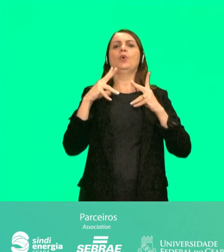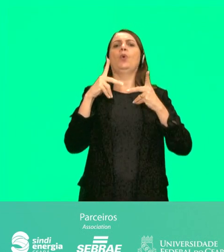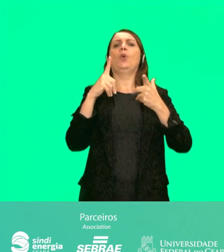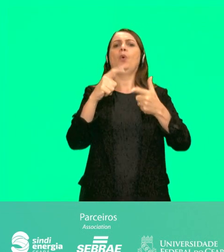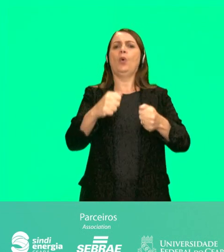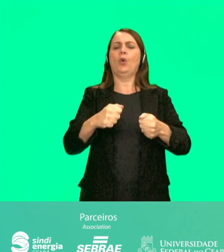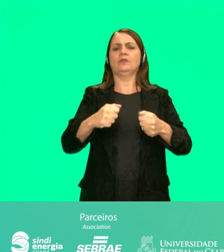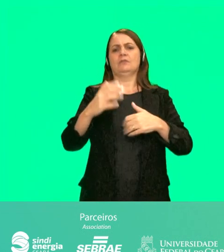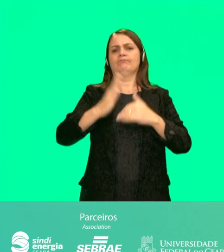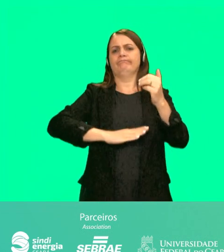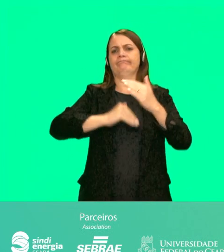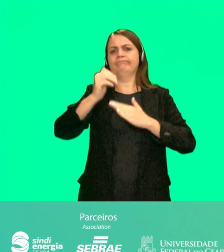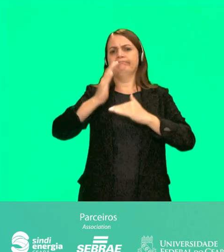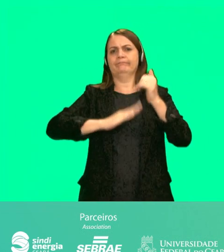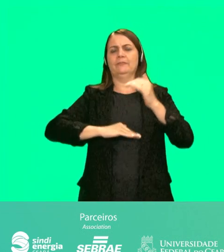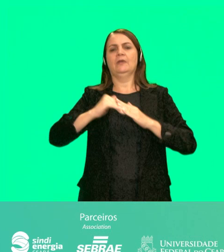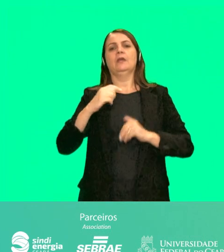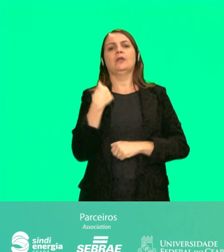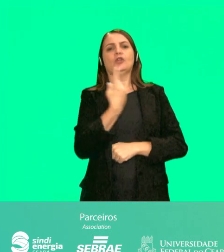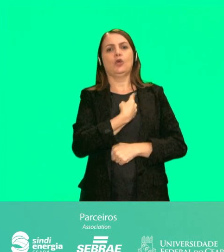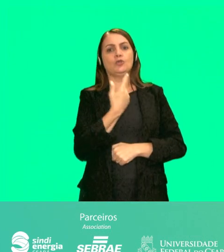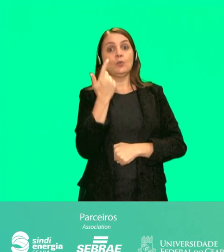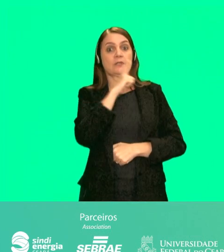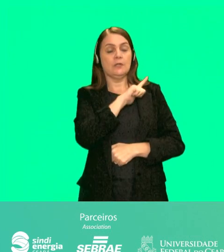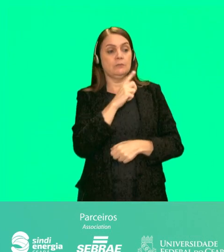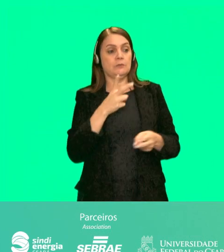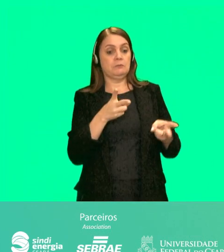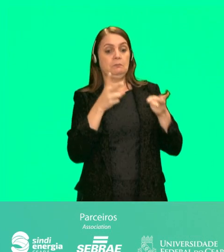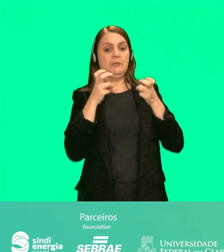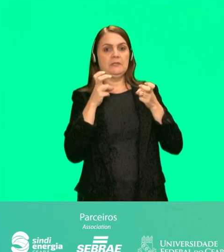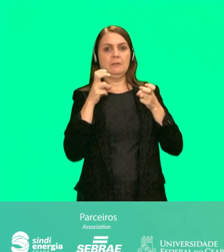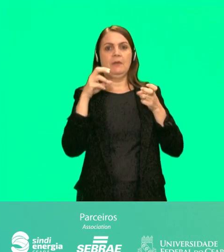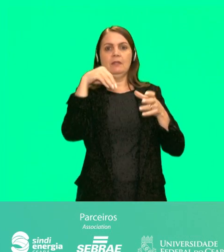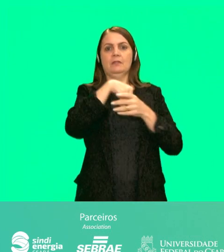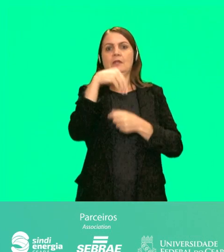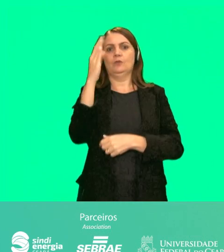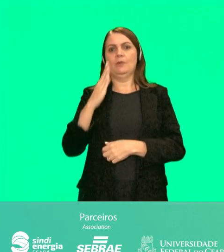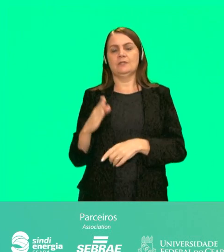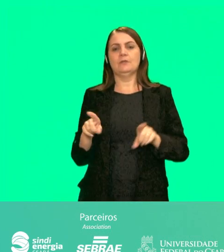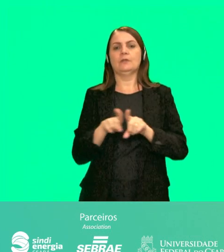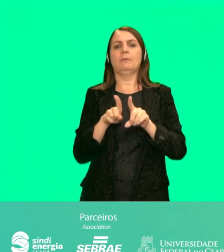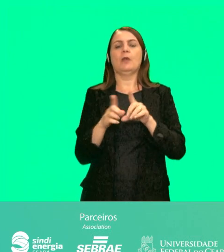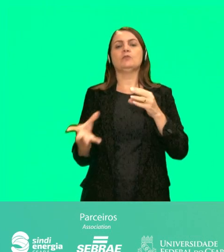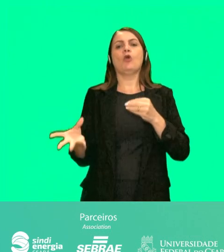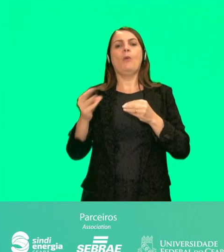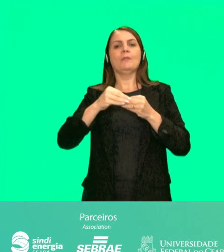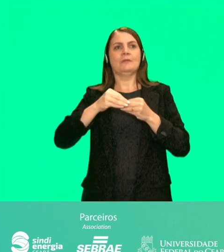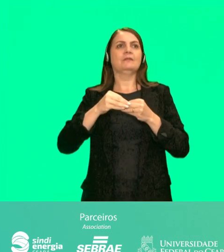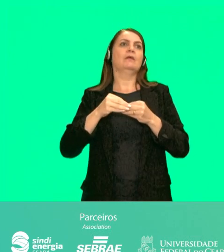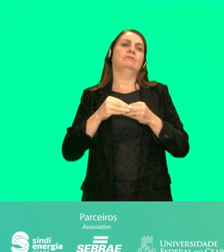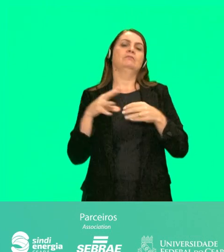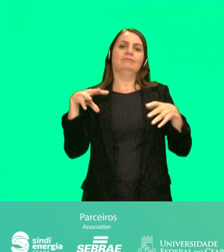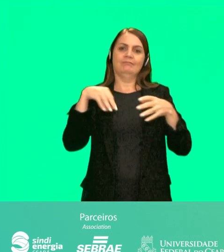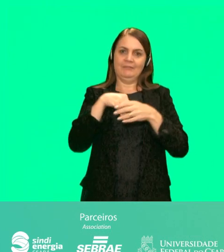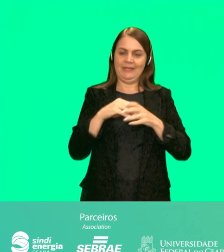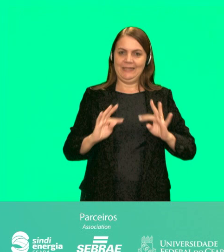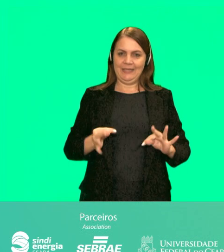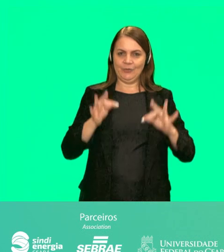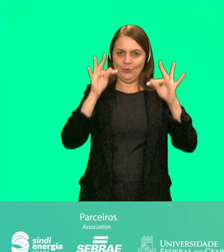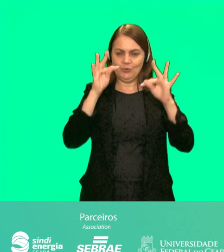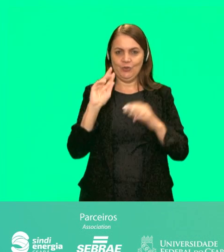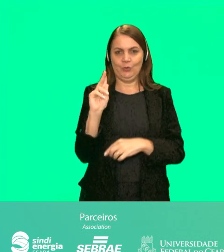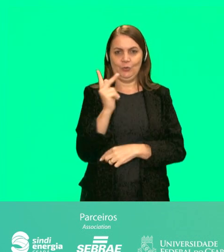can assess in Brazil, we can identify in Brazil, and with the complementarities of the hydrogen. So just wrapping up,